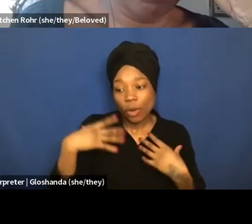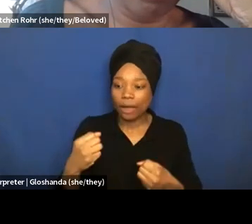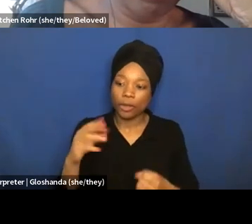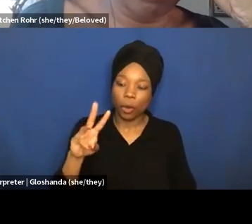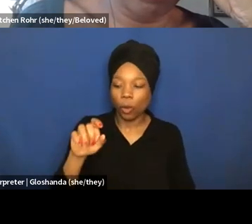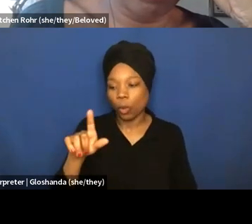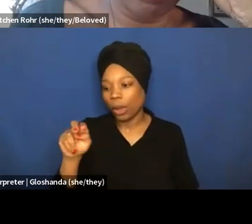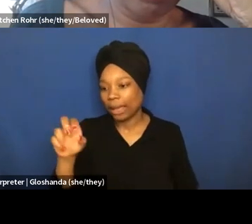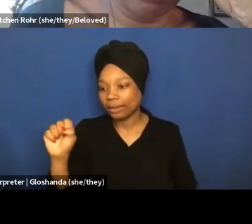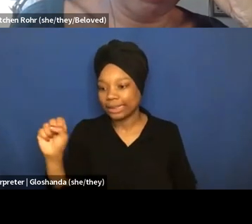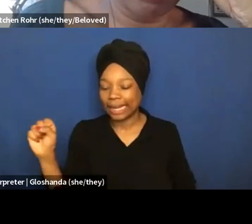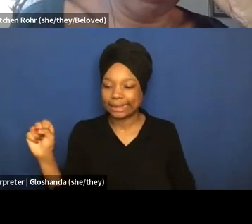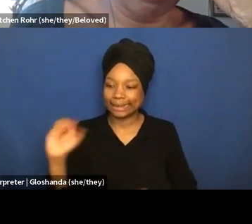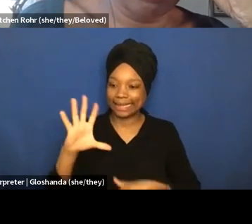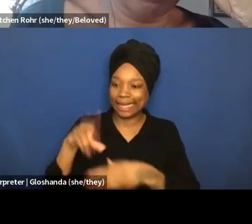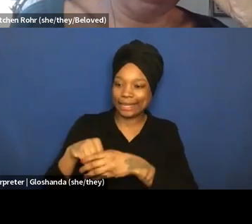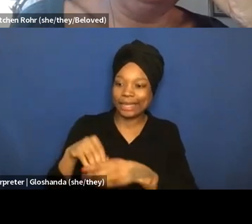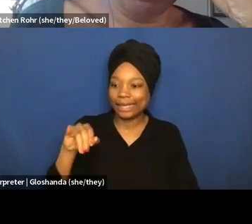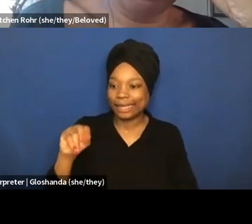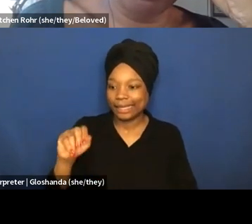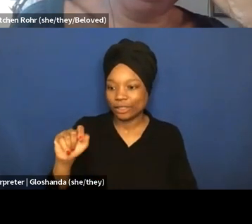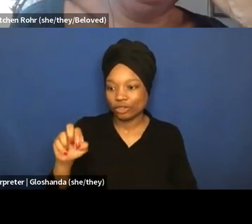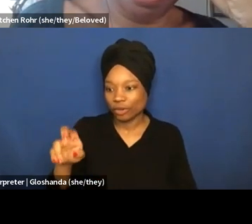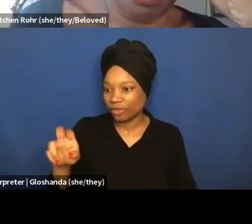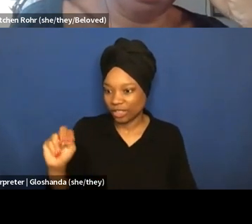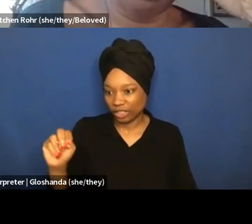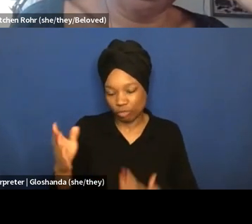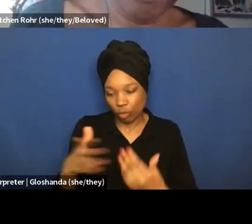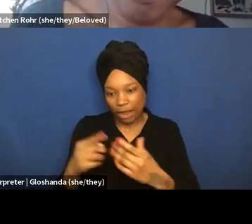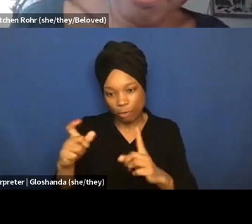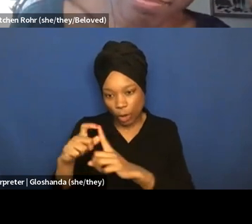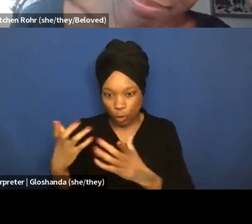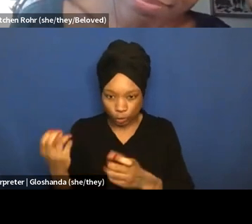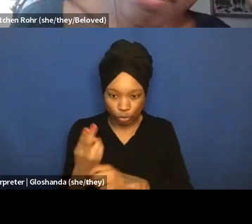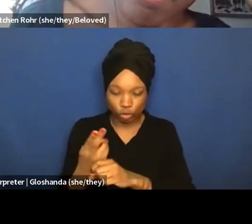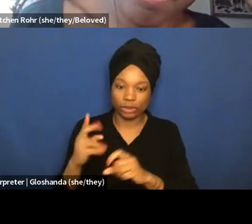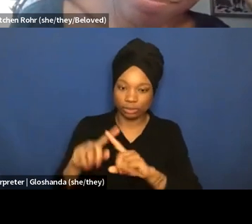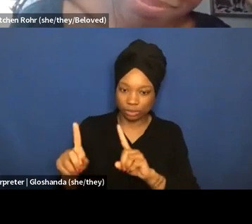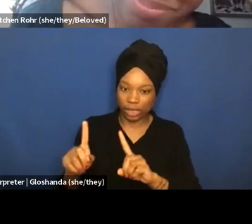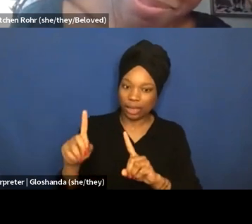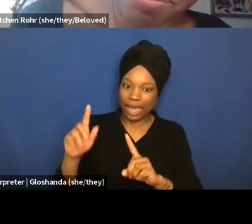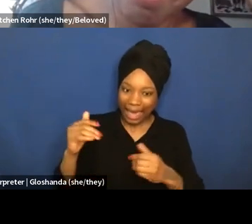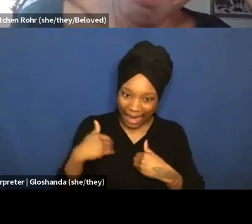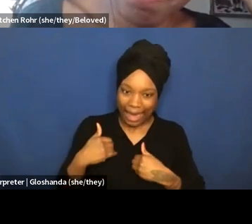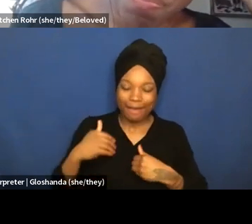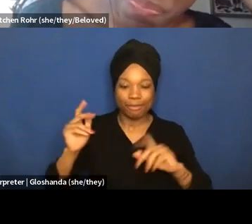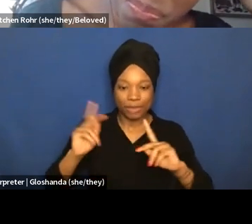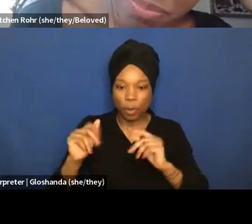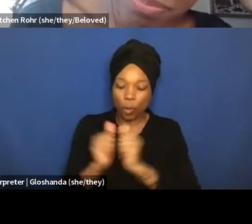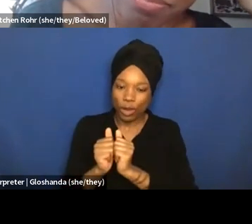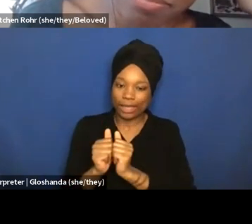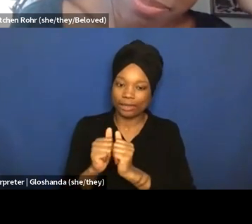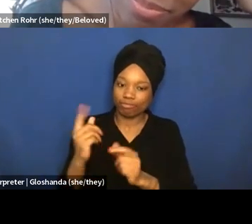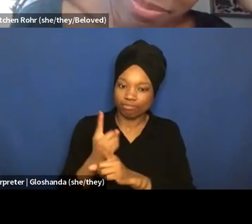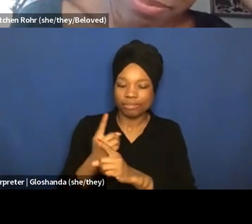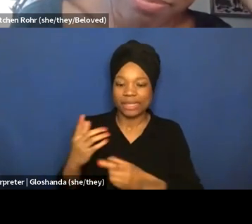that language, is really just having people having a living wage. Like, you know, I'm a tourist moon, so I'm going to bring in people need money. Like, you know what I mean? You know, we have a